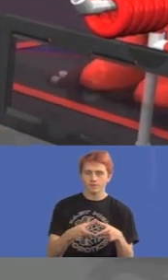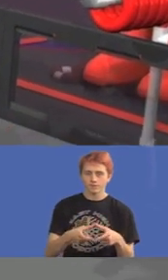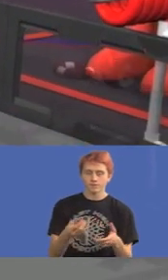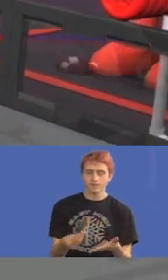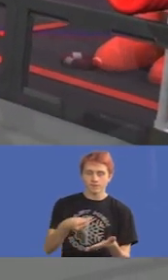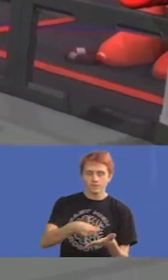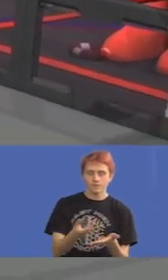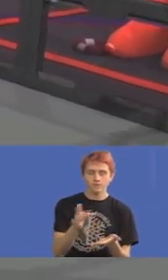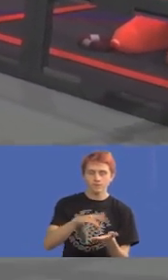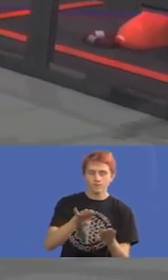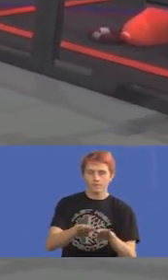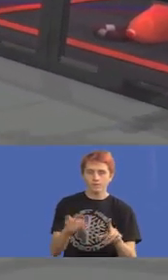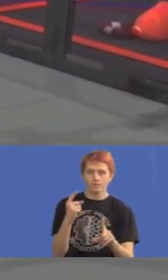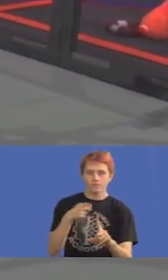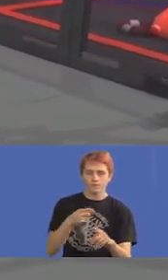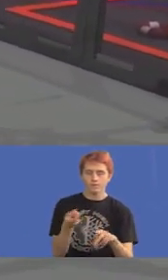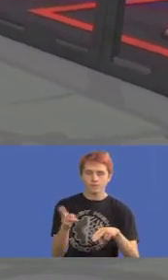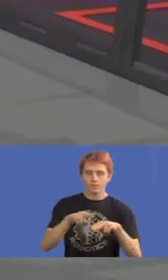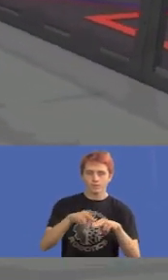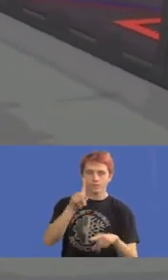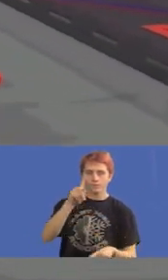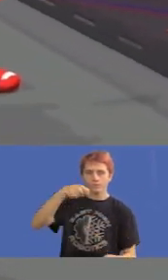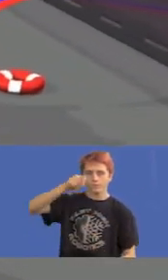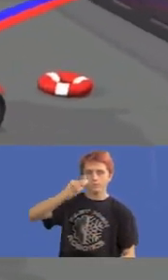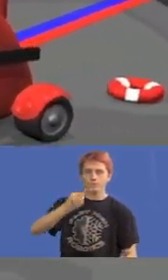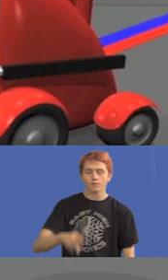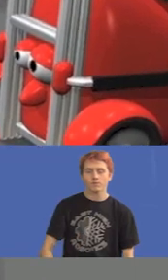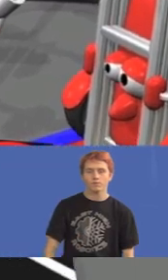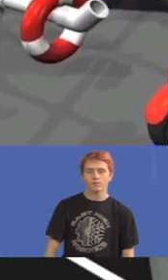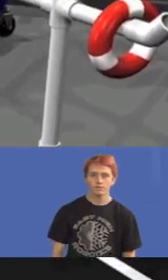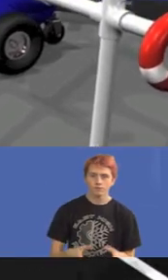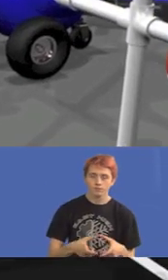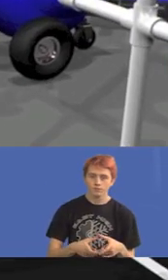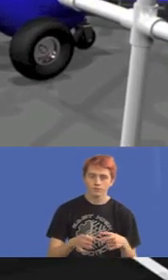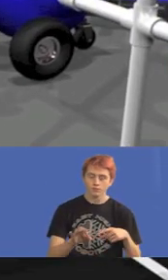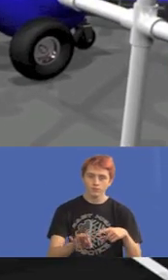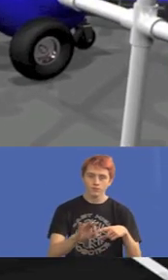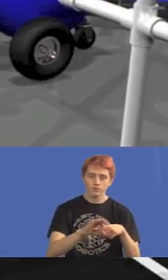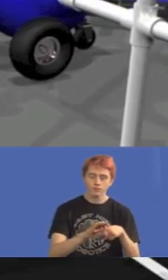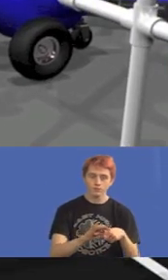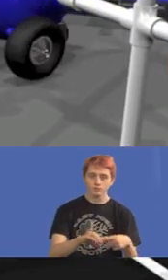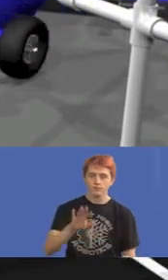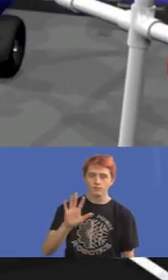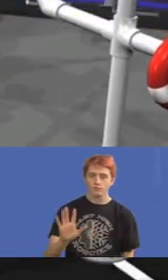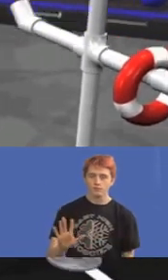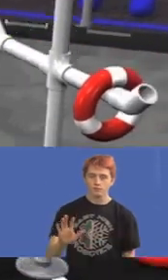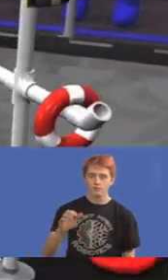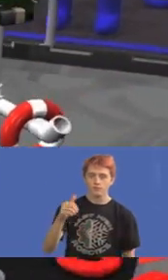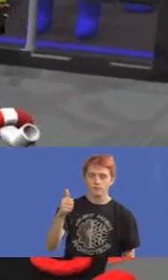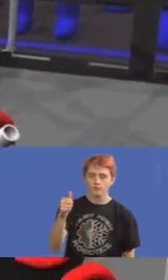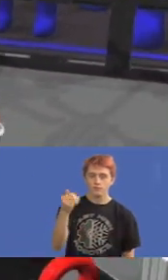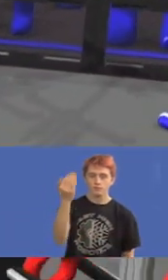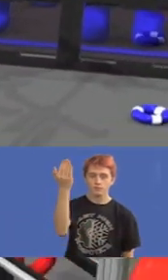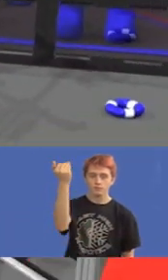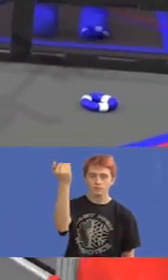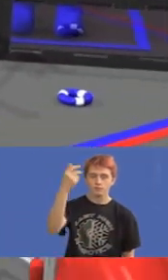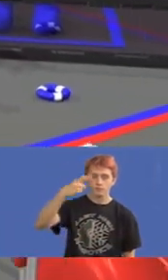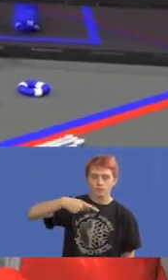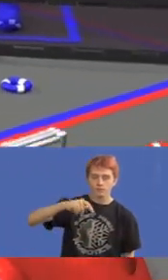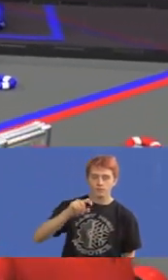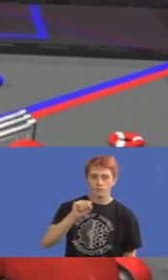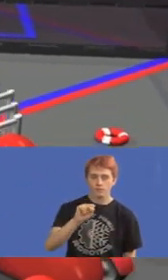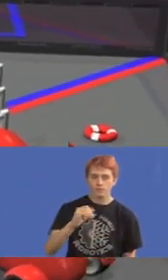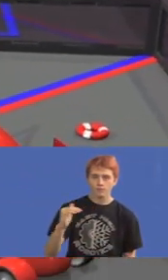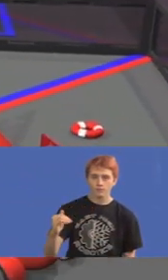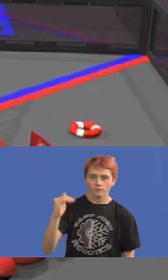Each ring placed on the center floor goal is worth 1 point. Rings hung on the rack pegs are worth 5, 10, or 15